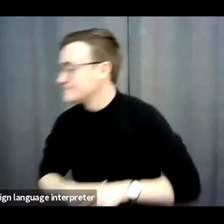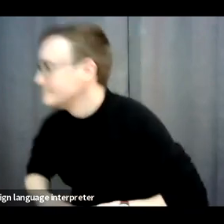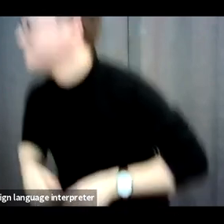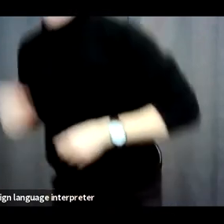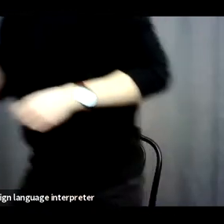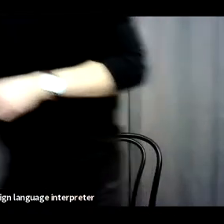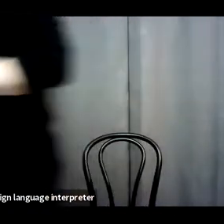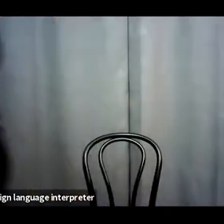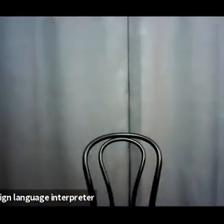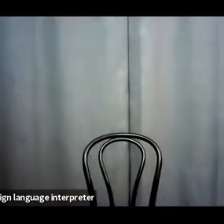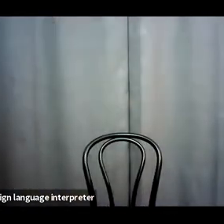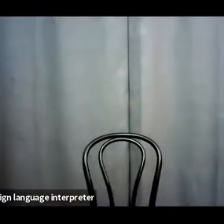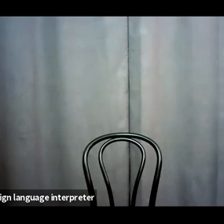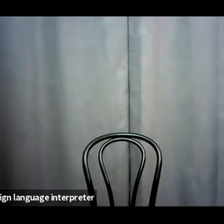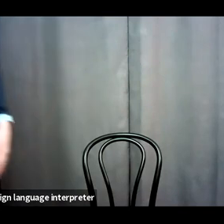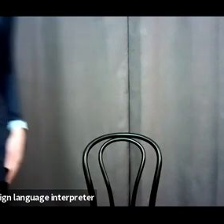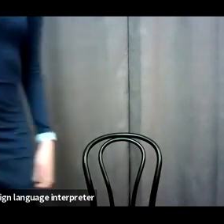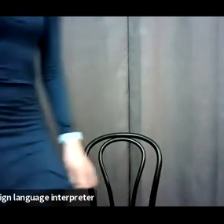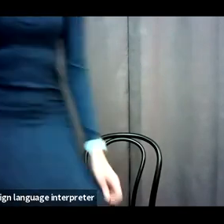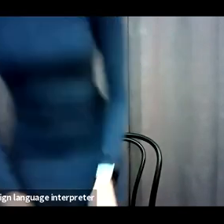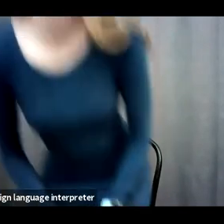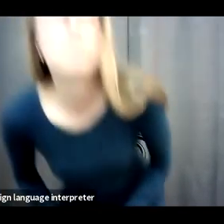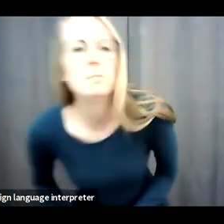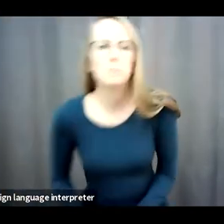that I think you would all agree with me